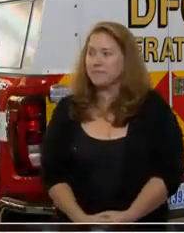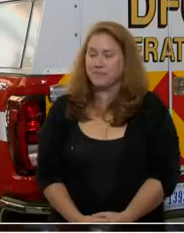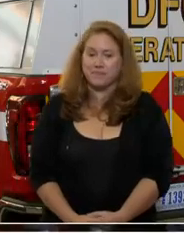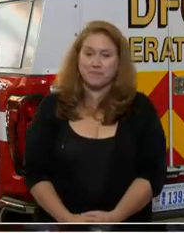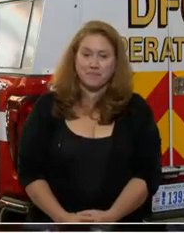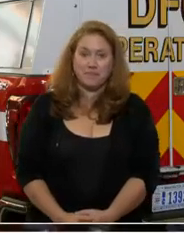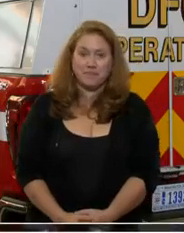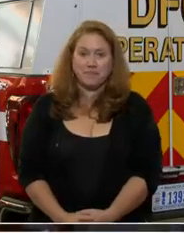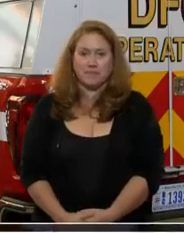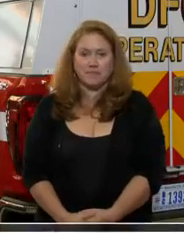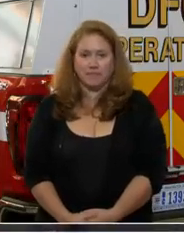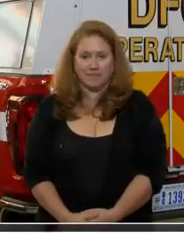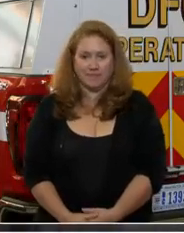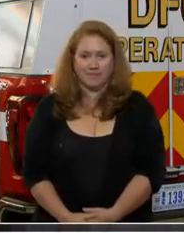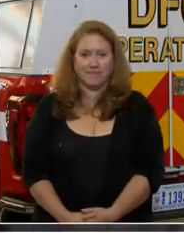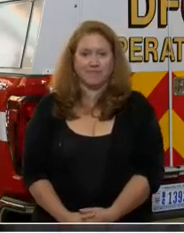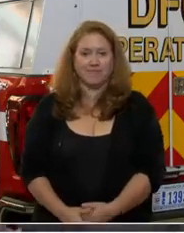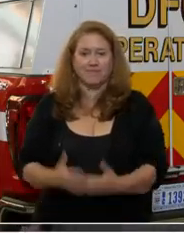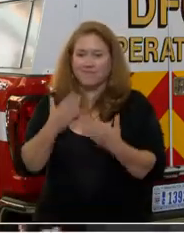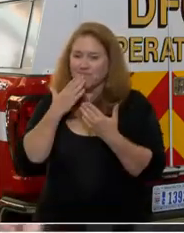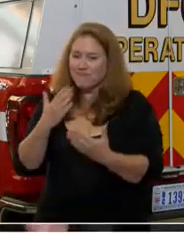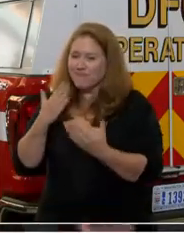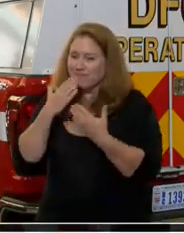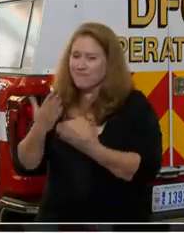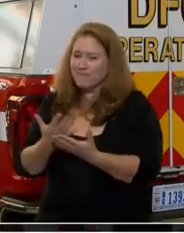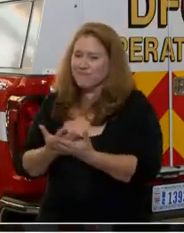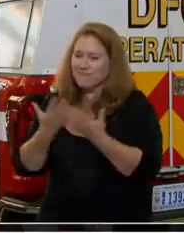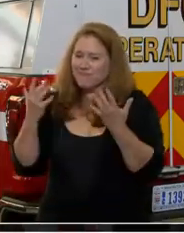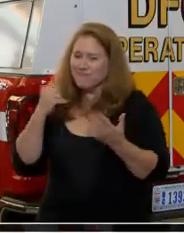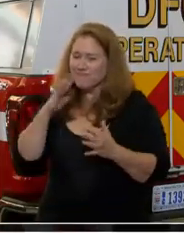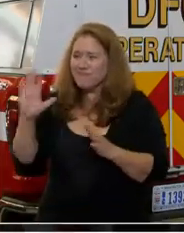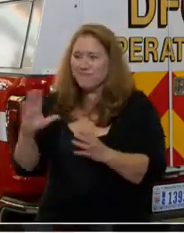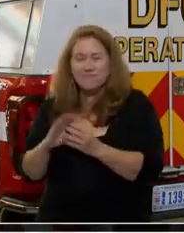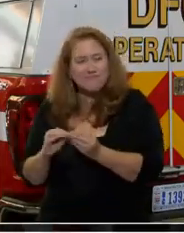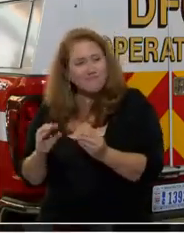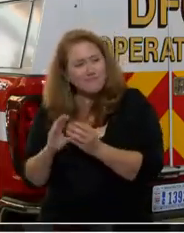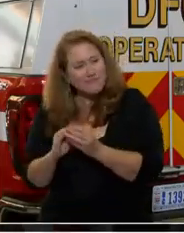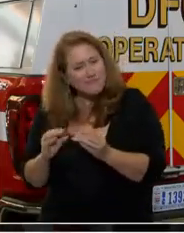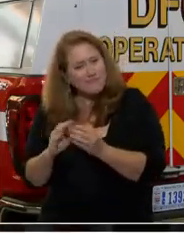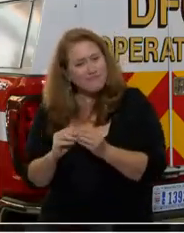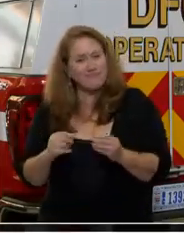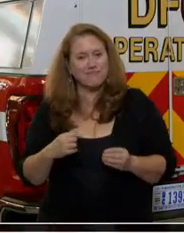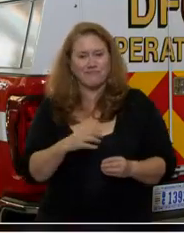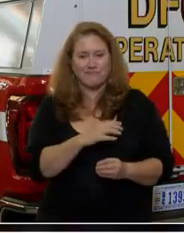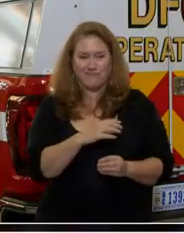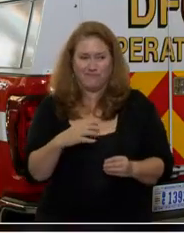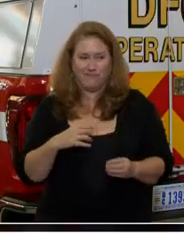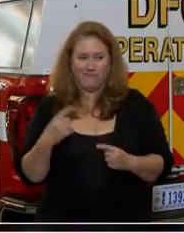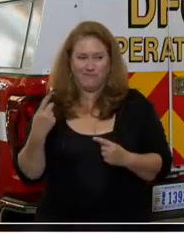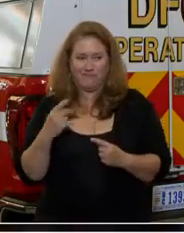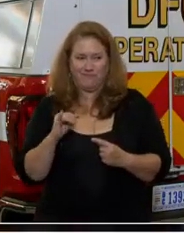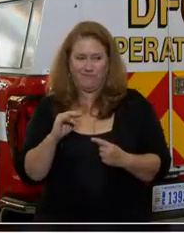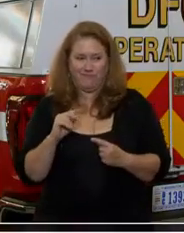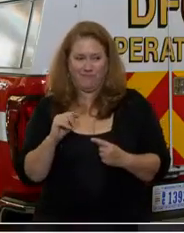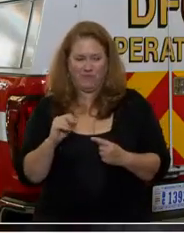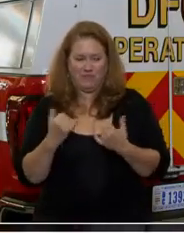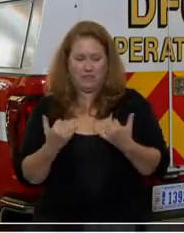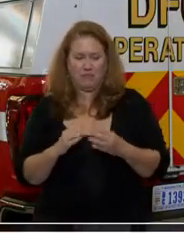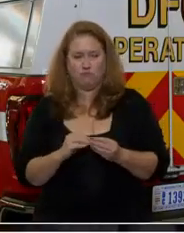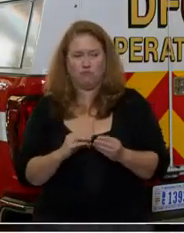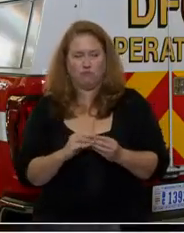Thank you so much, Mayor Bowser, for those powerful remarks. I'd like to invite our colleagues, Chairman Phil